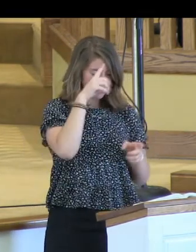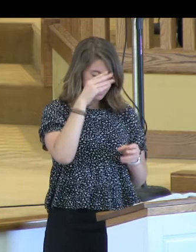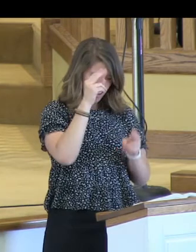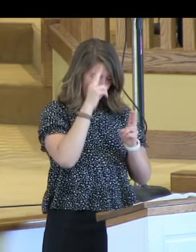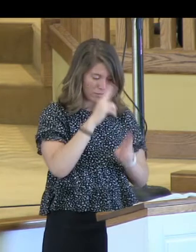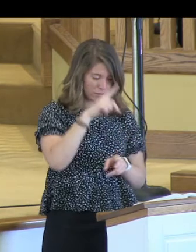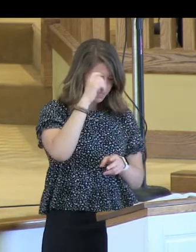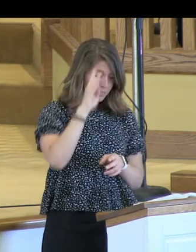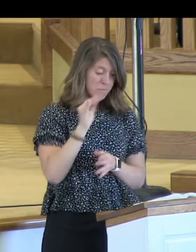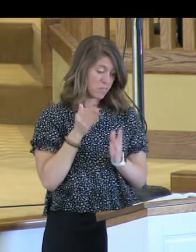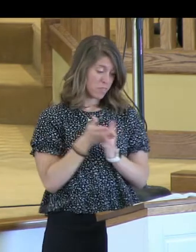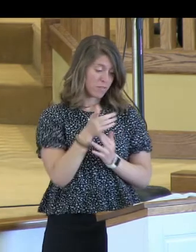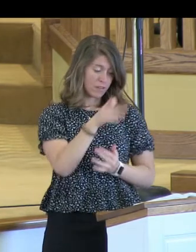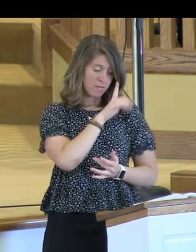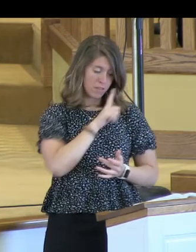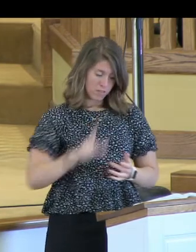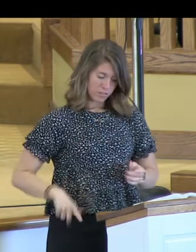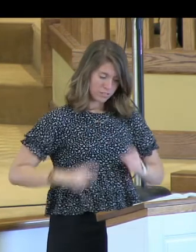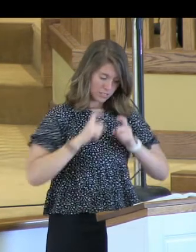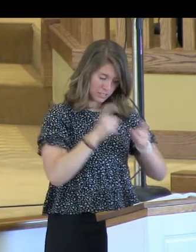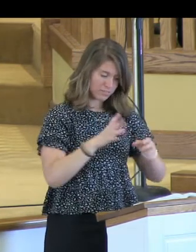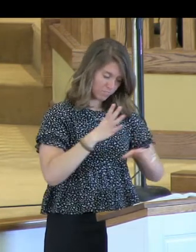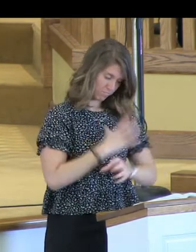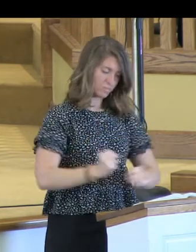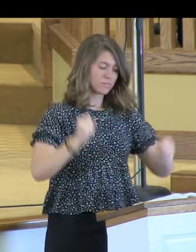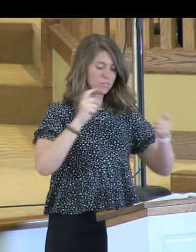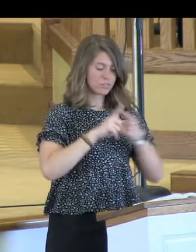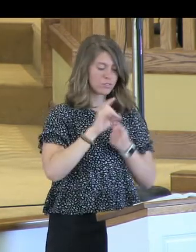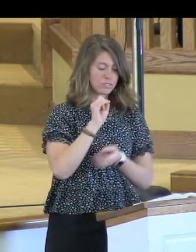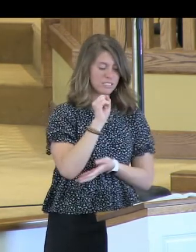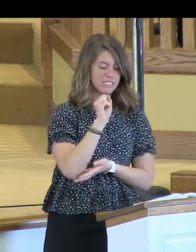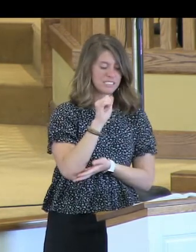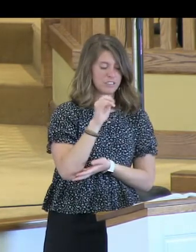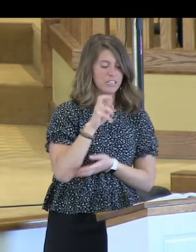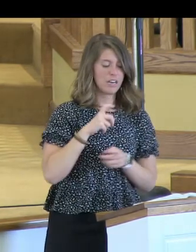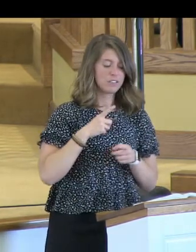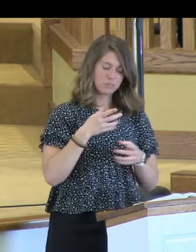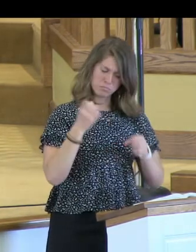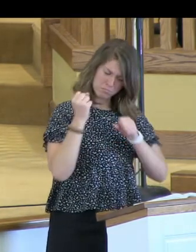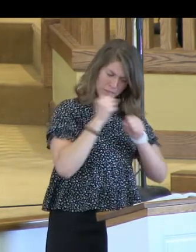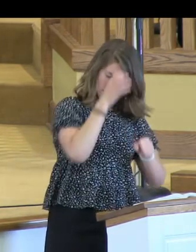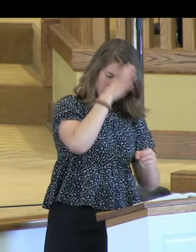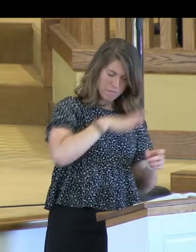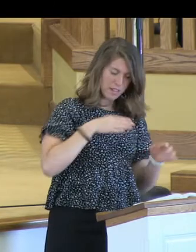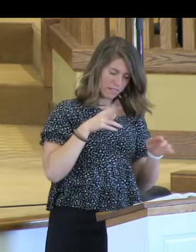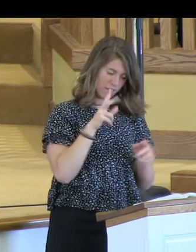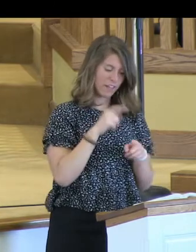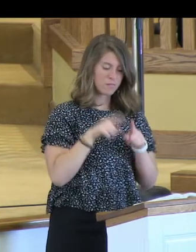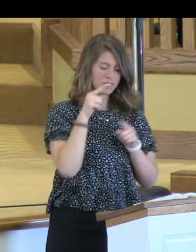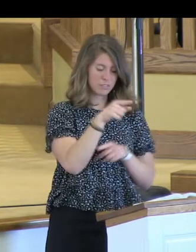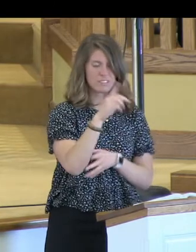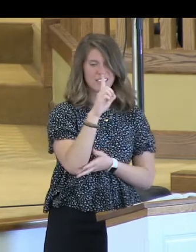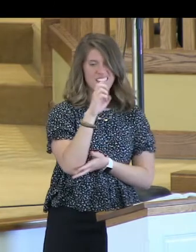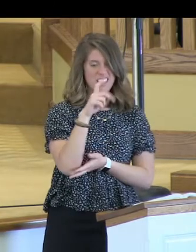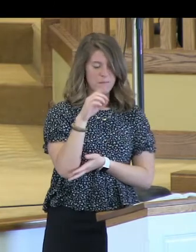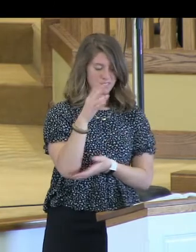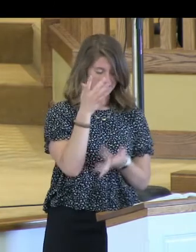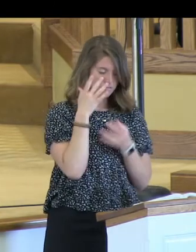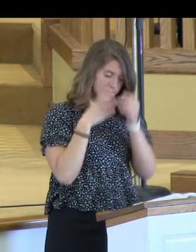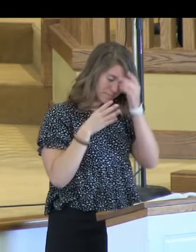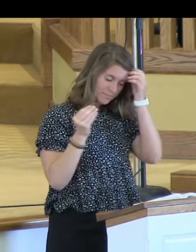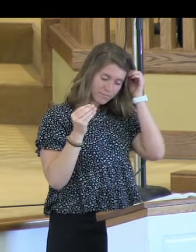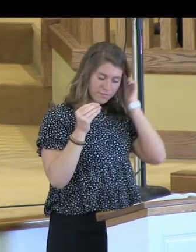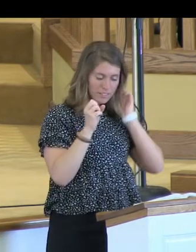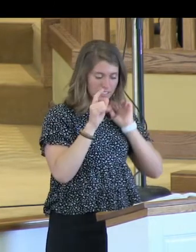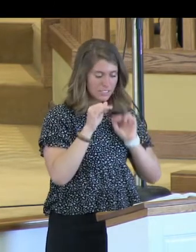deliverance unto Syria. He was also a mighty man in valor, but he was a leper. That was the theme of the message this morning. Look at this. And the Syrians had gone out